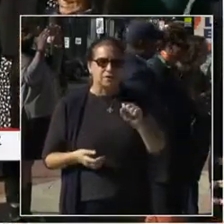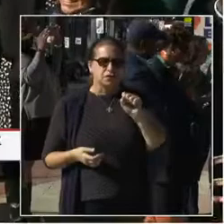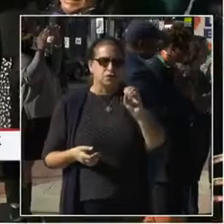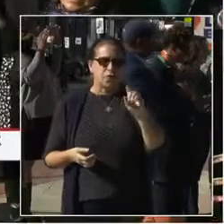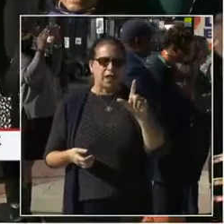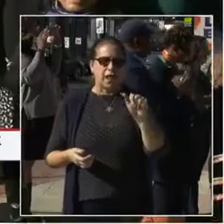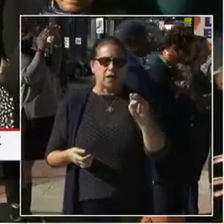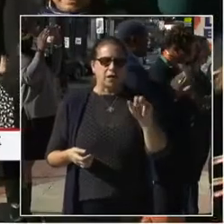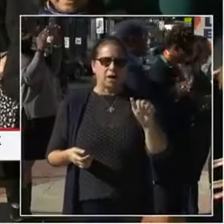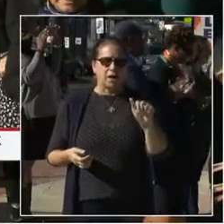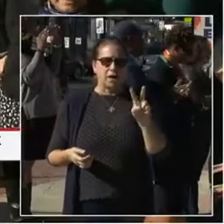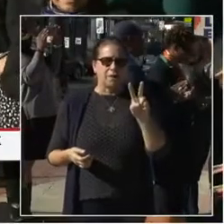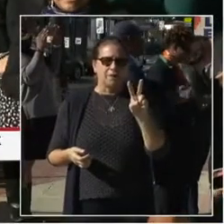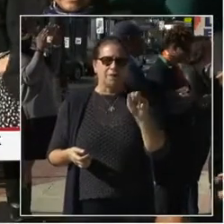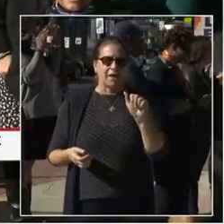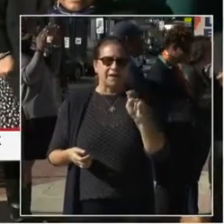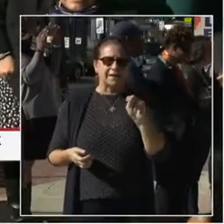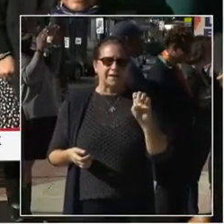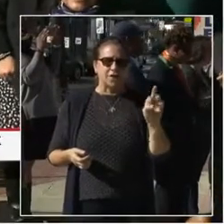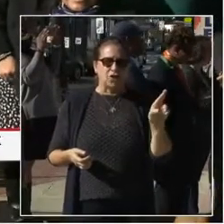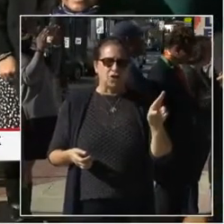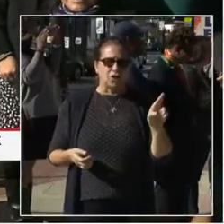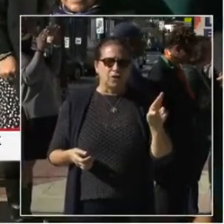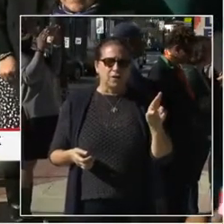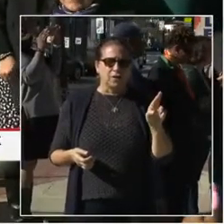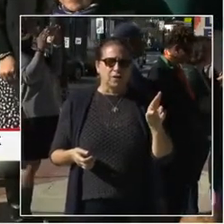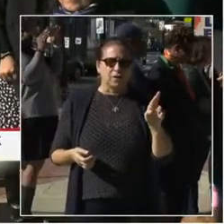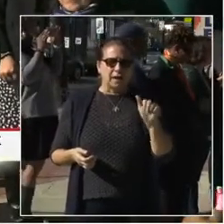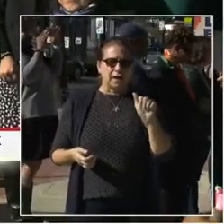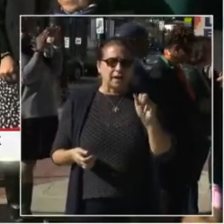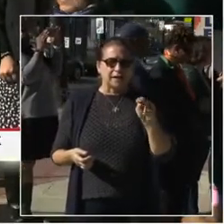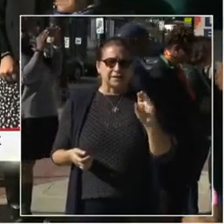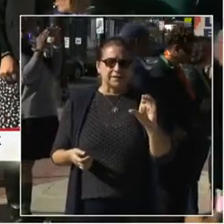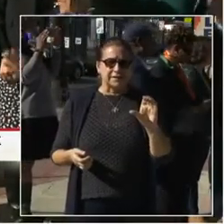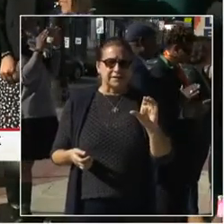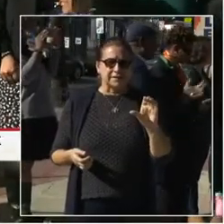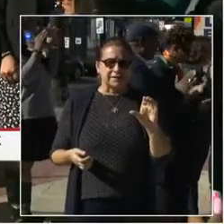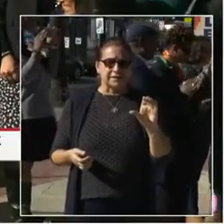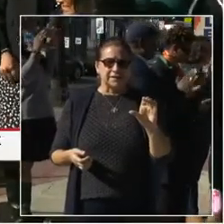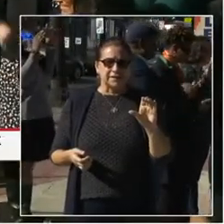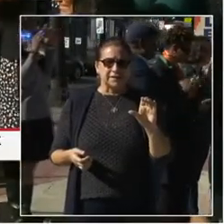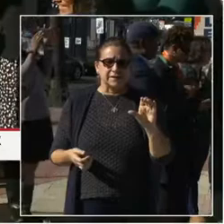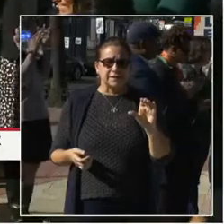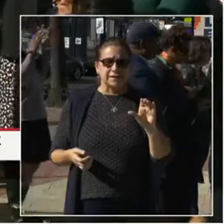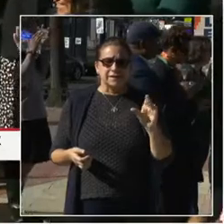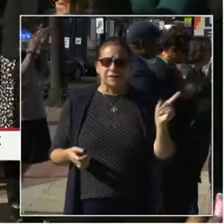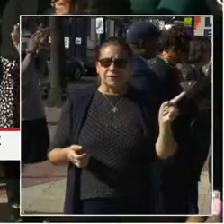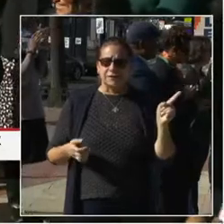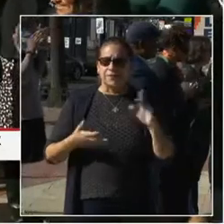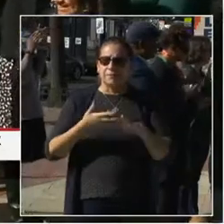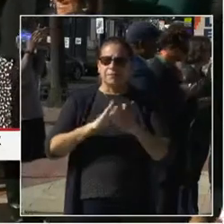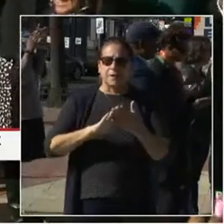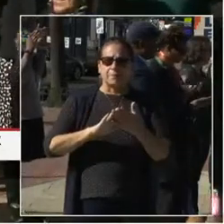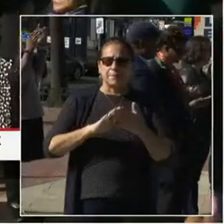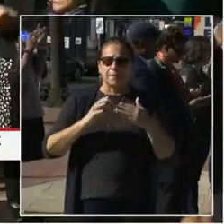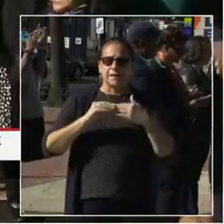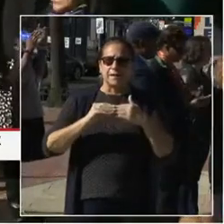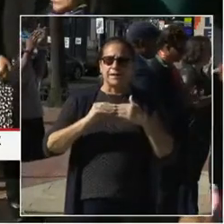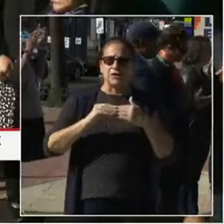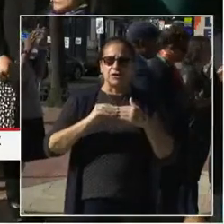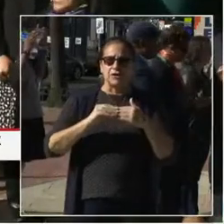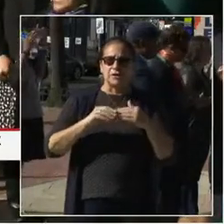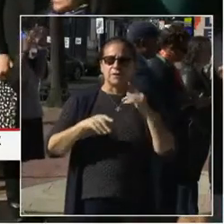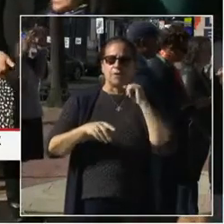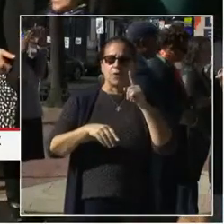as the new director of Nightlife and Culture. So give her a big round of applause. Some people call